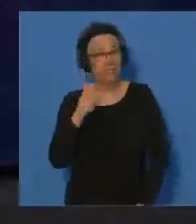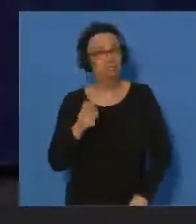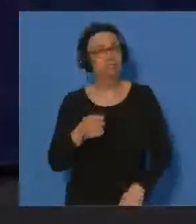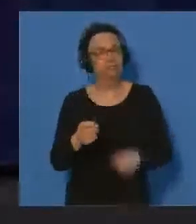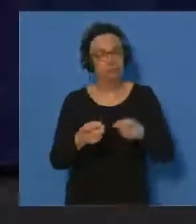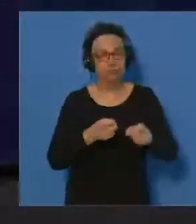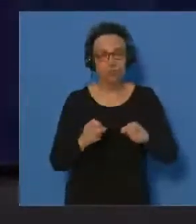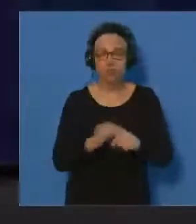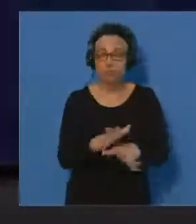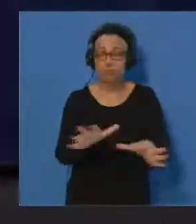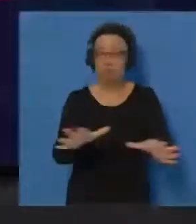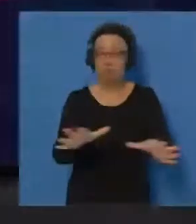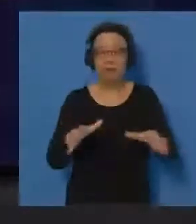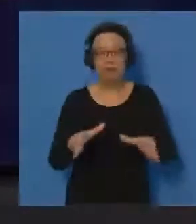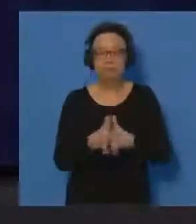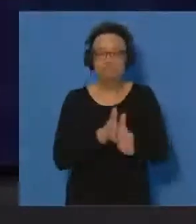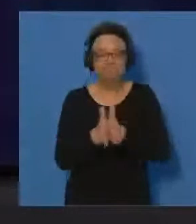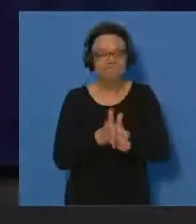of this very aggressive